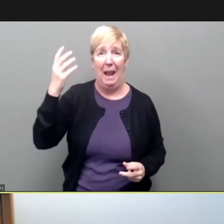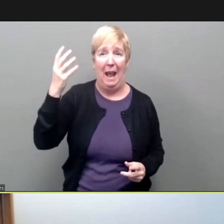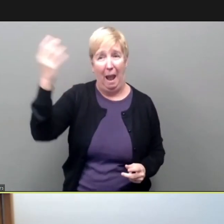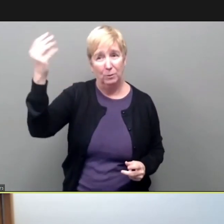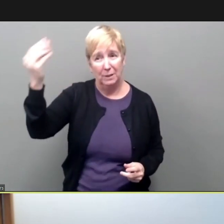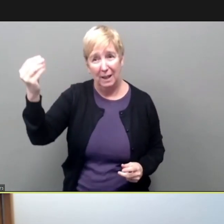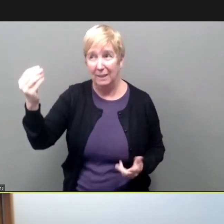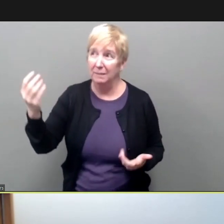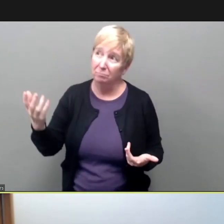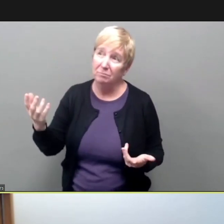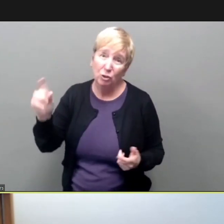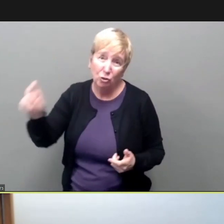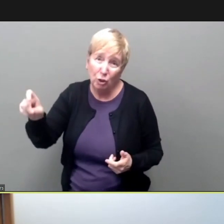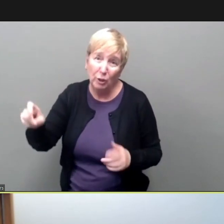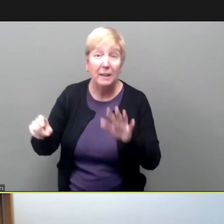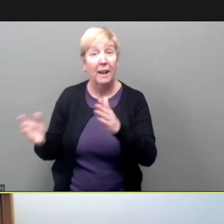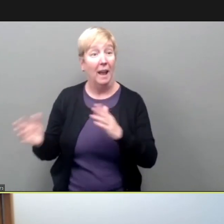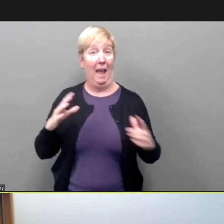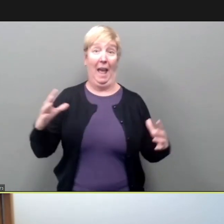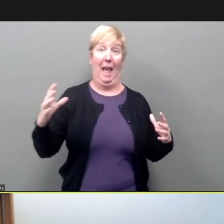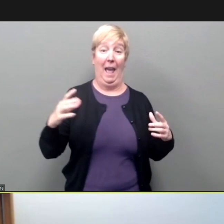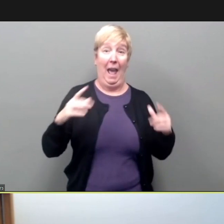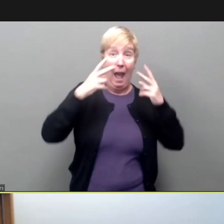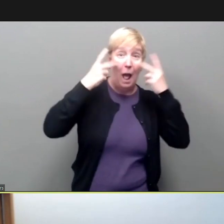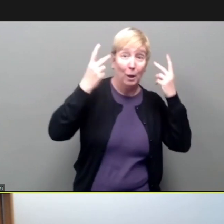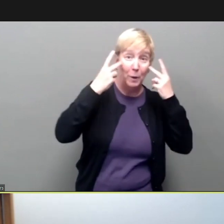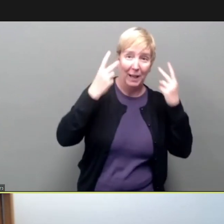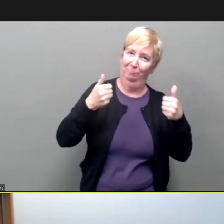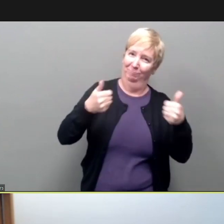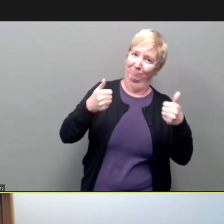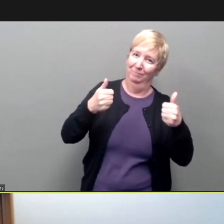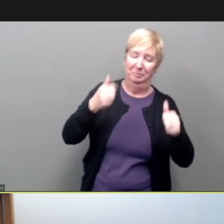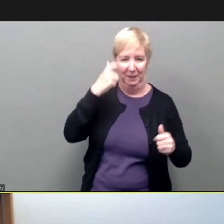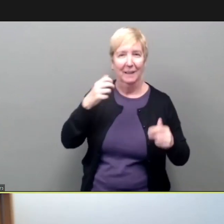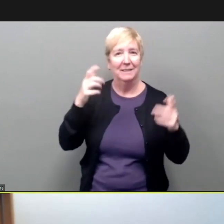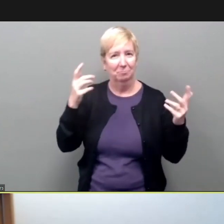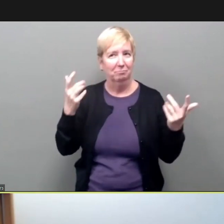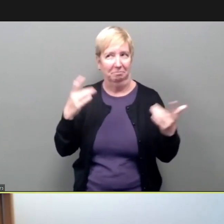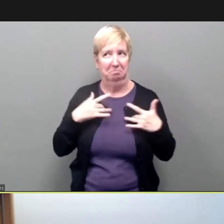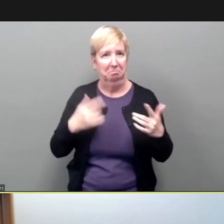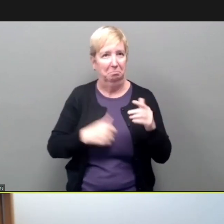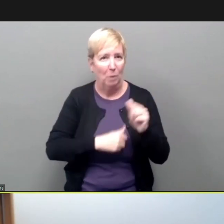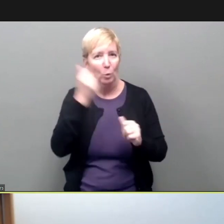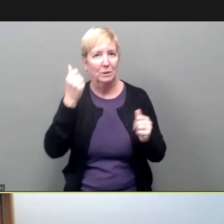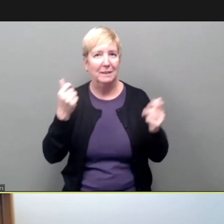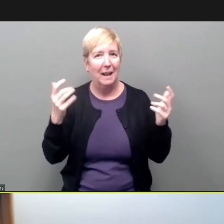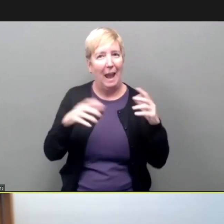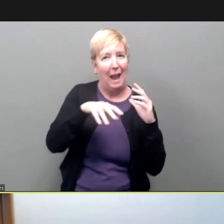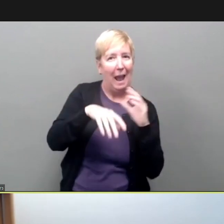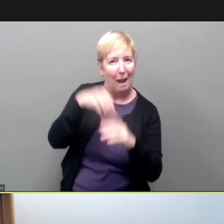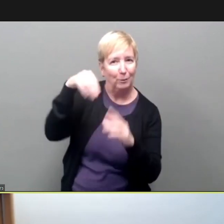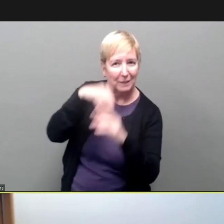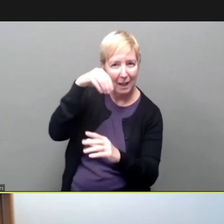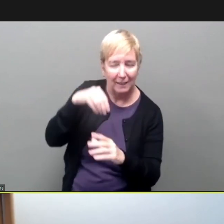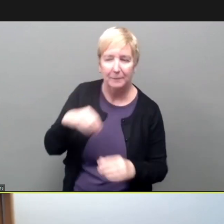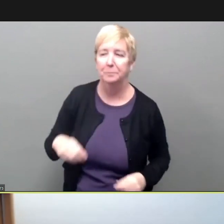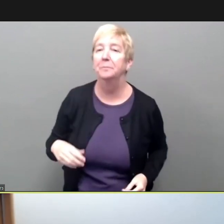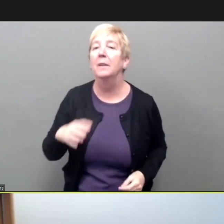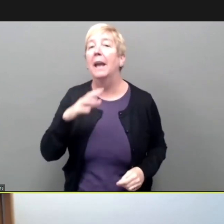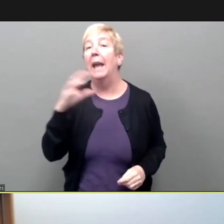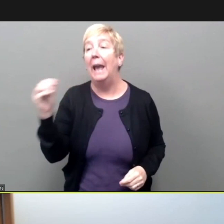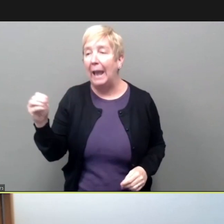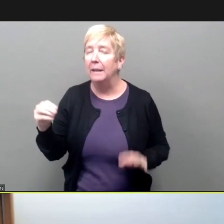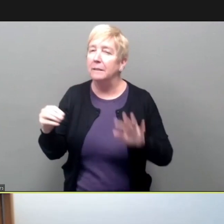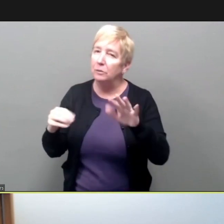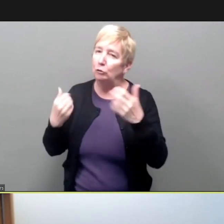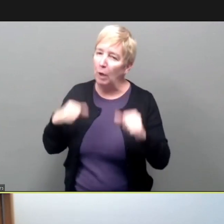fantastic or a great holiday where most of it is celebrated outside, and then avoiding crowded places, indoor